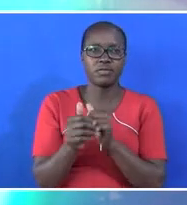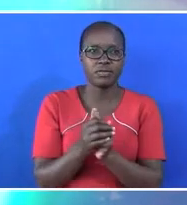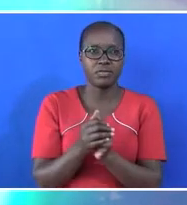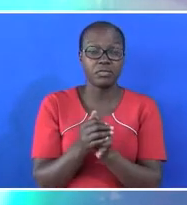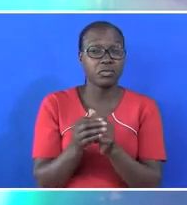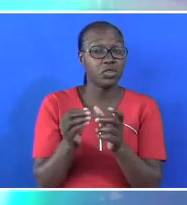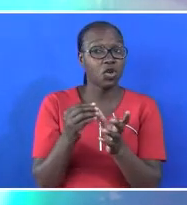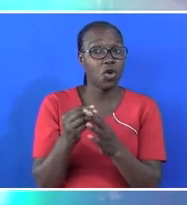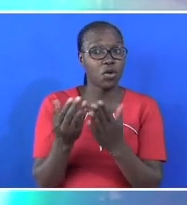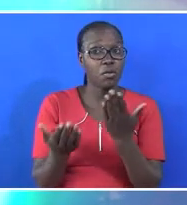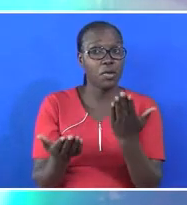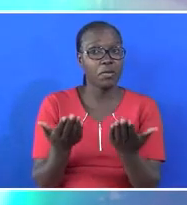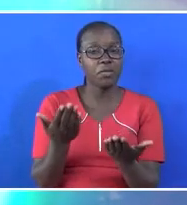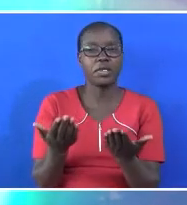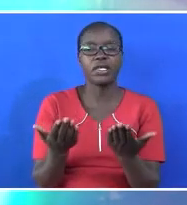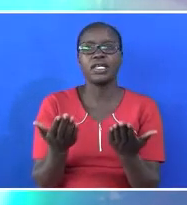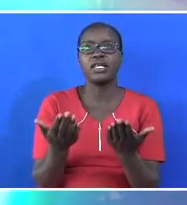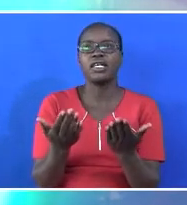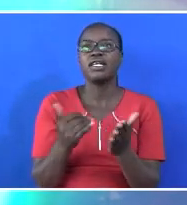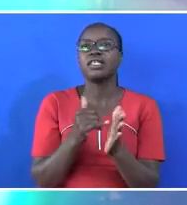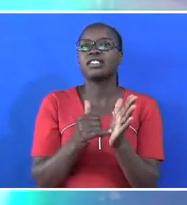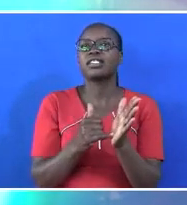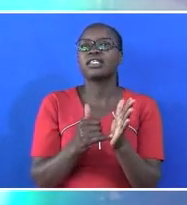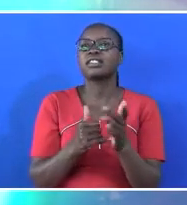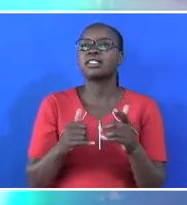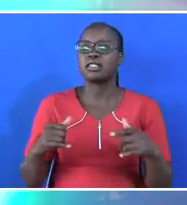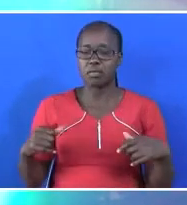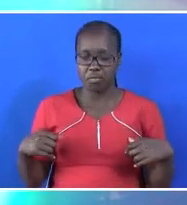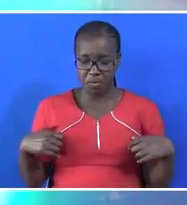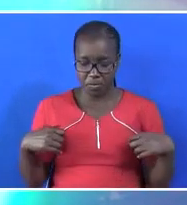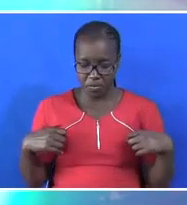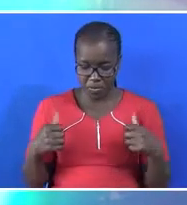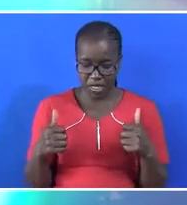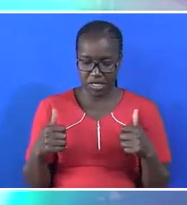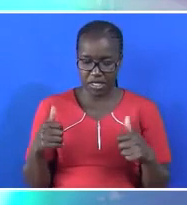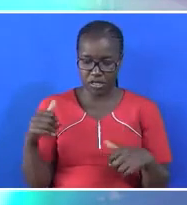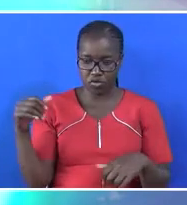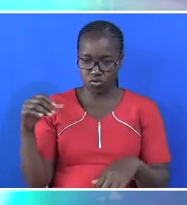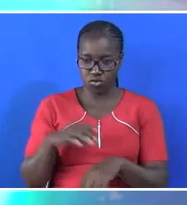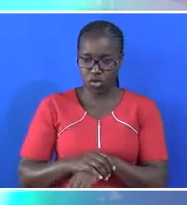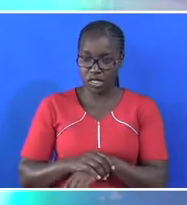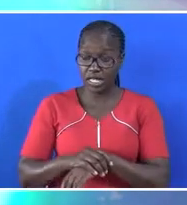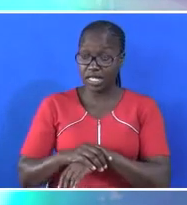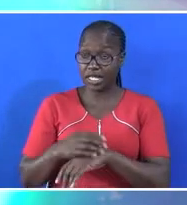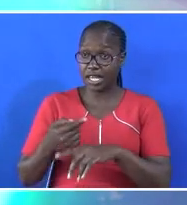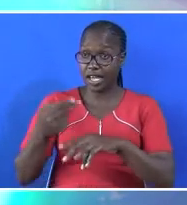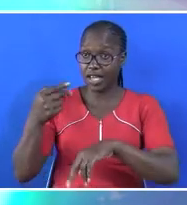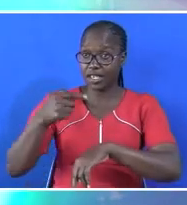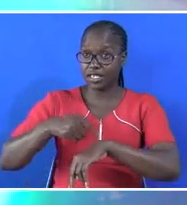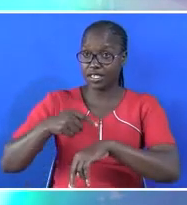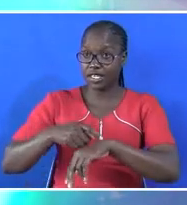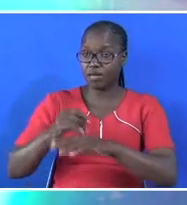Or maybe it was just pride and he was caught in the moment and he just wanted